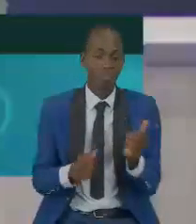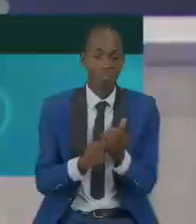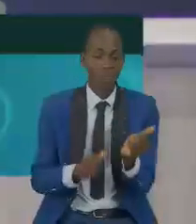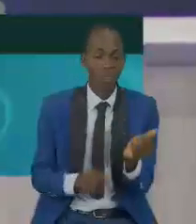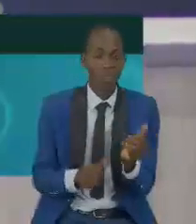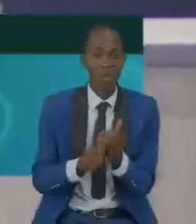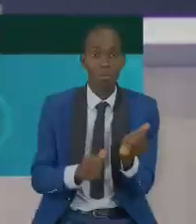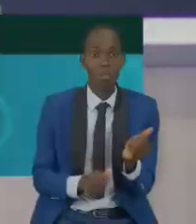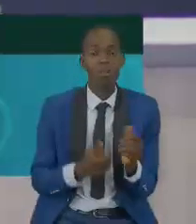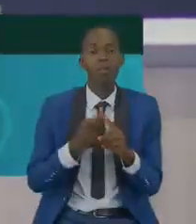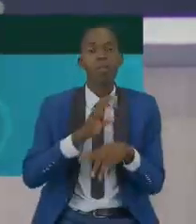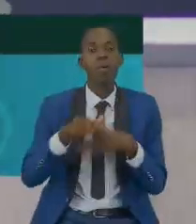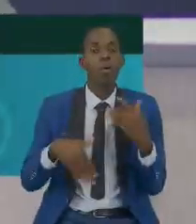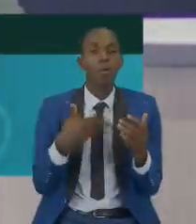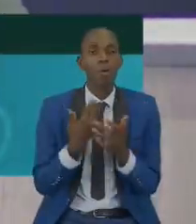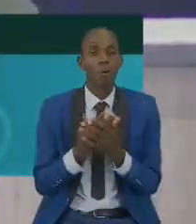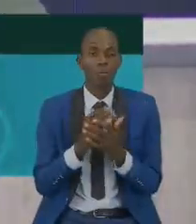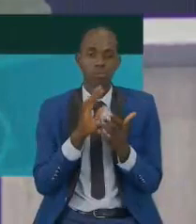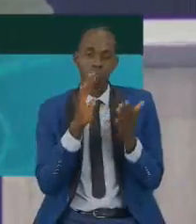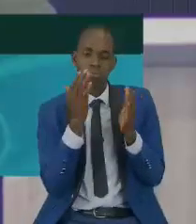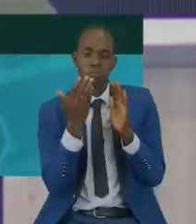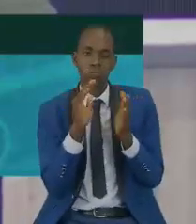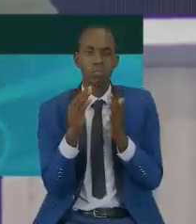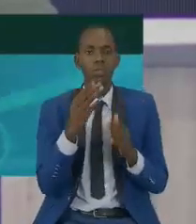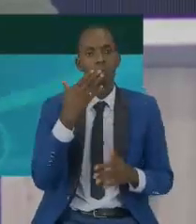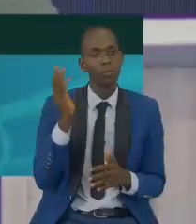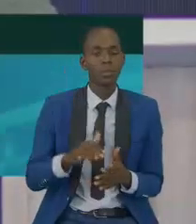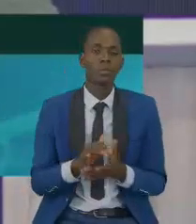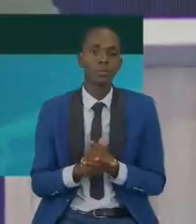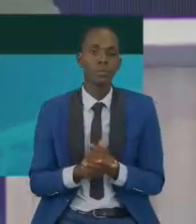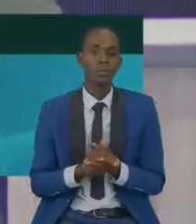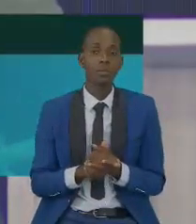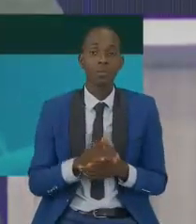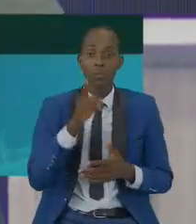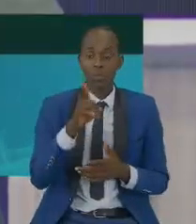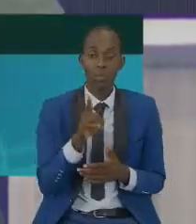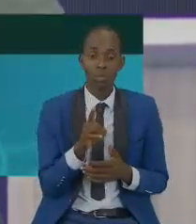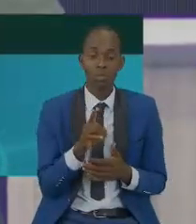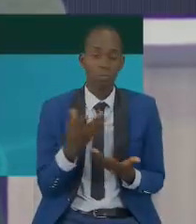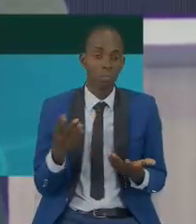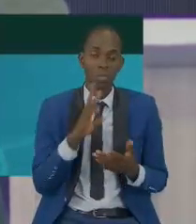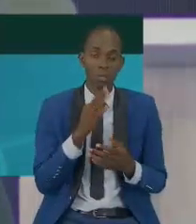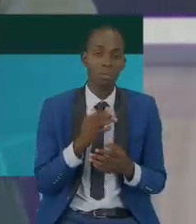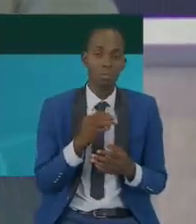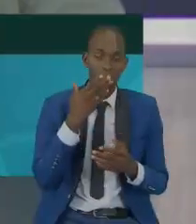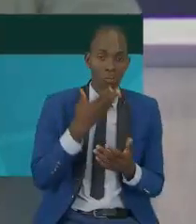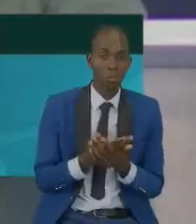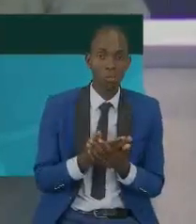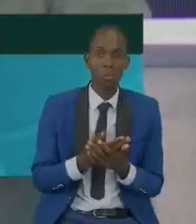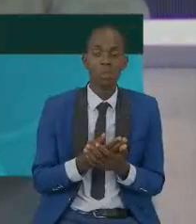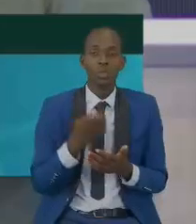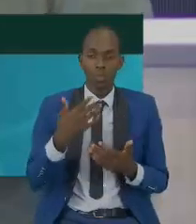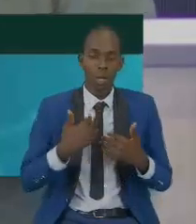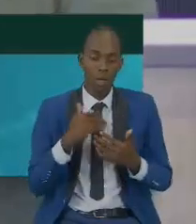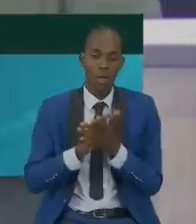all appearance of evil. You are pardoned, you are peace with God. Things are different